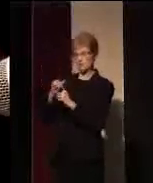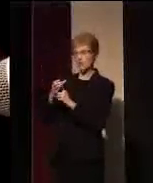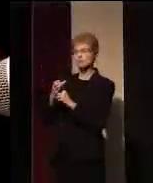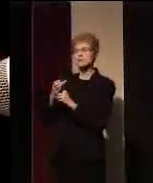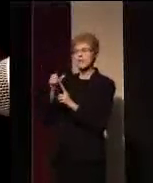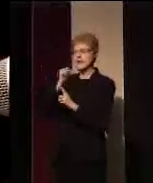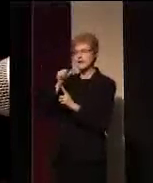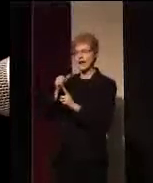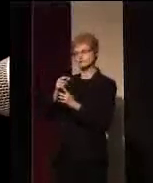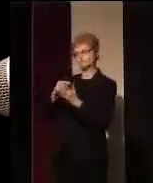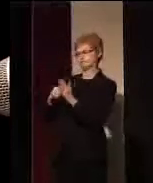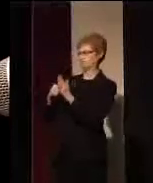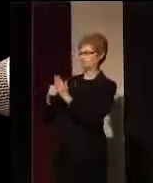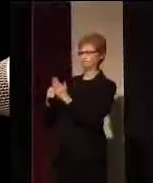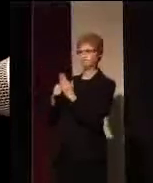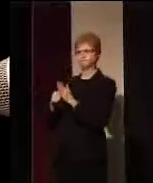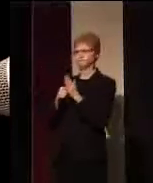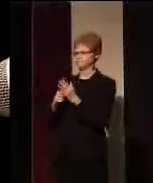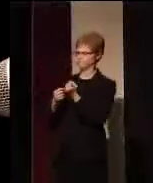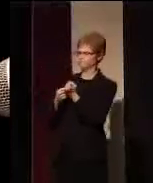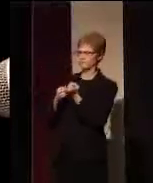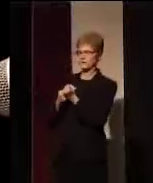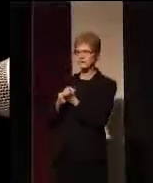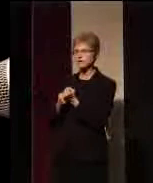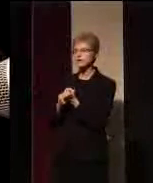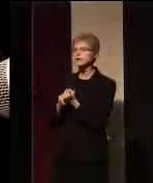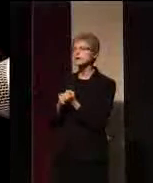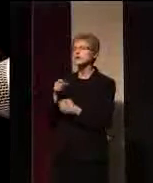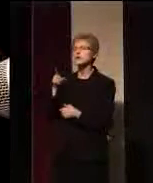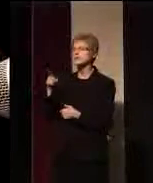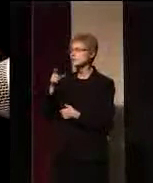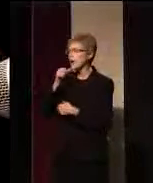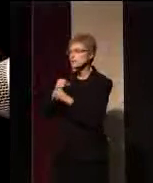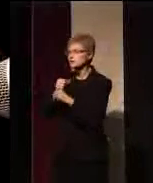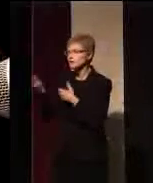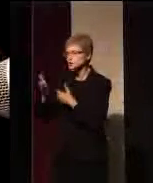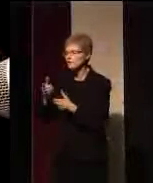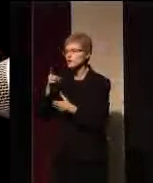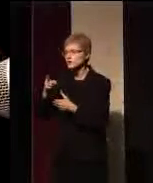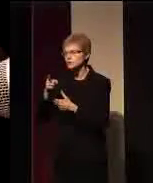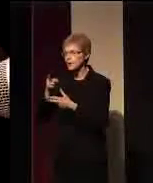camouflage, you coming out here to hunt. You're not coming out here to protect and serve.